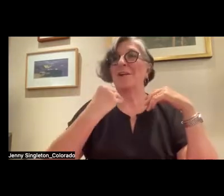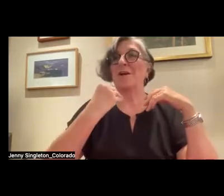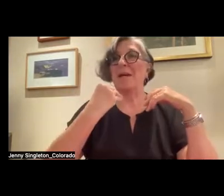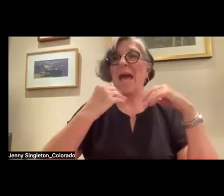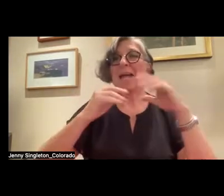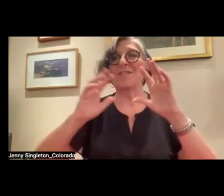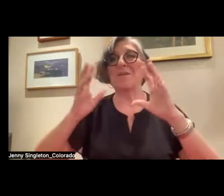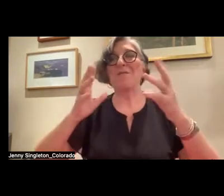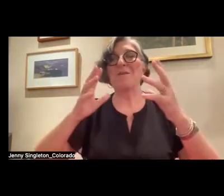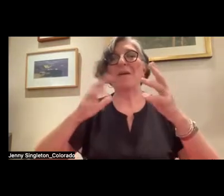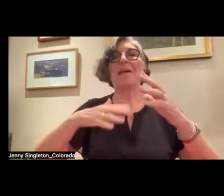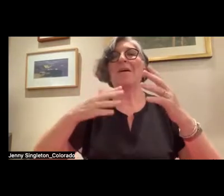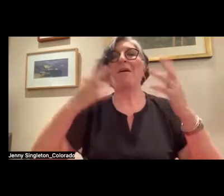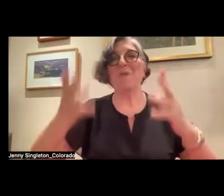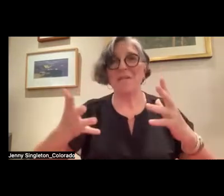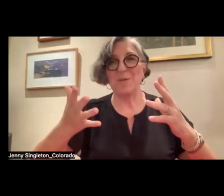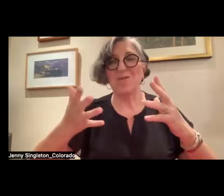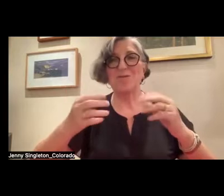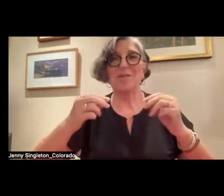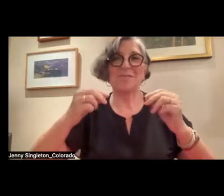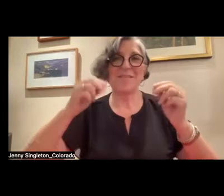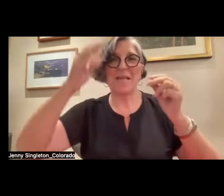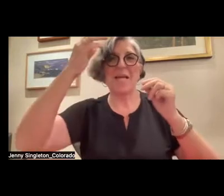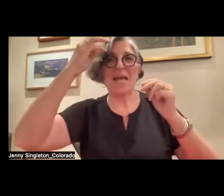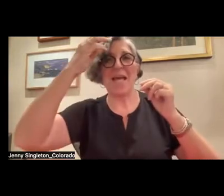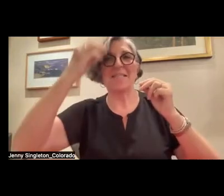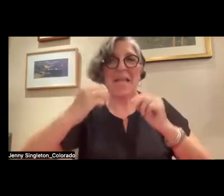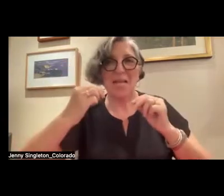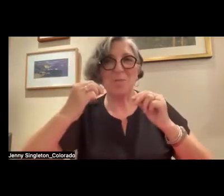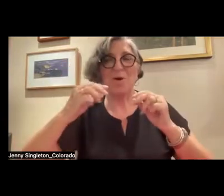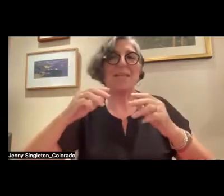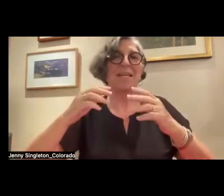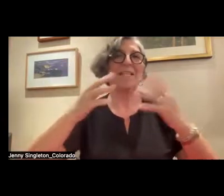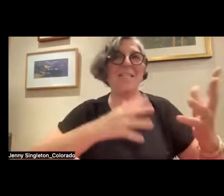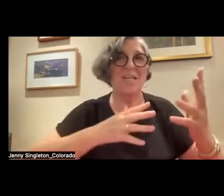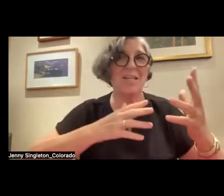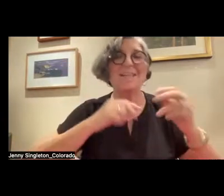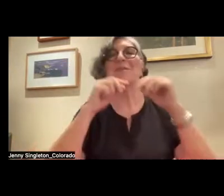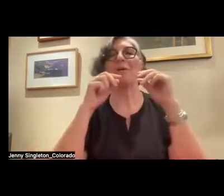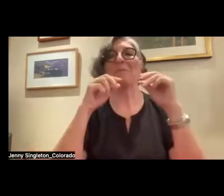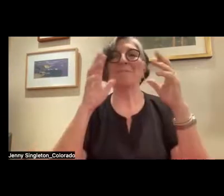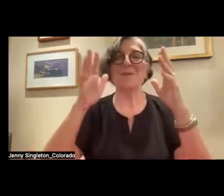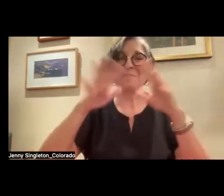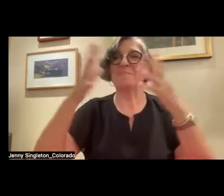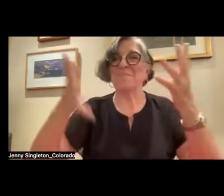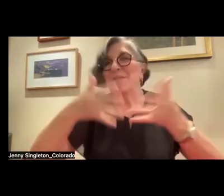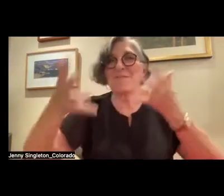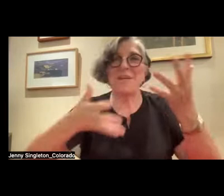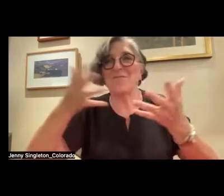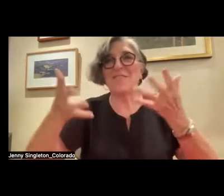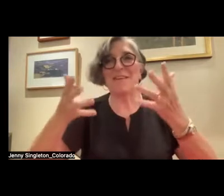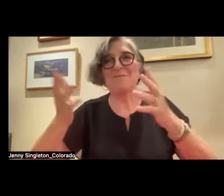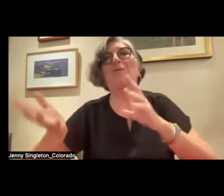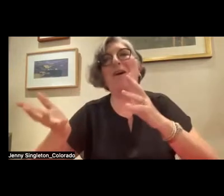is an ongoing act. So you cannot always be assured that if a sign has an endpoint that it is telic. So these